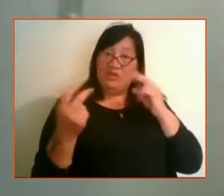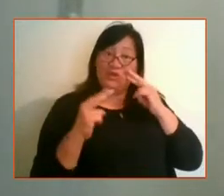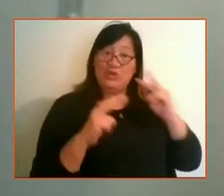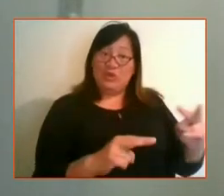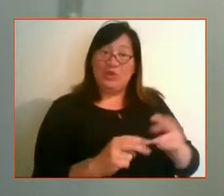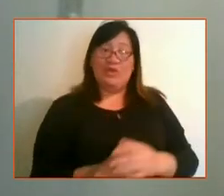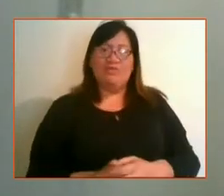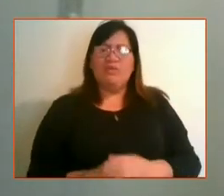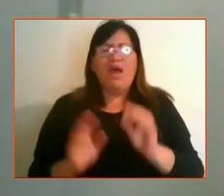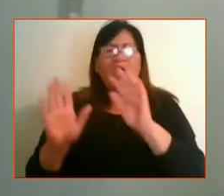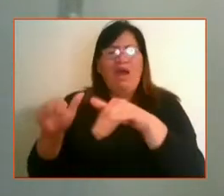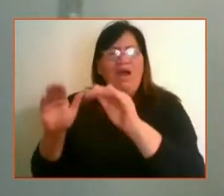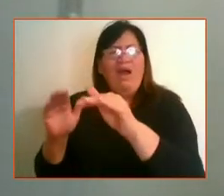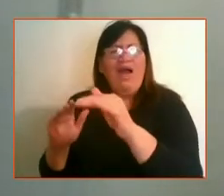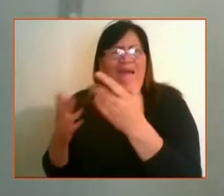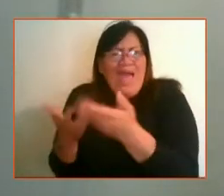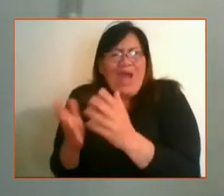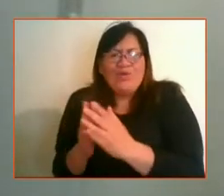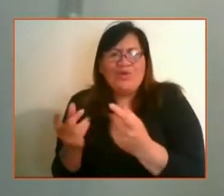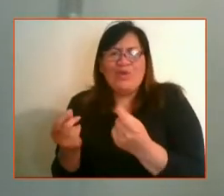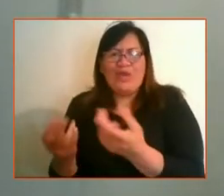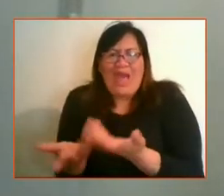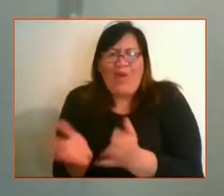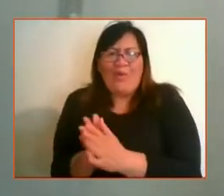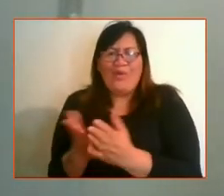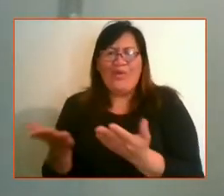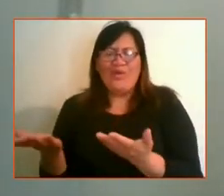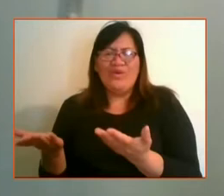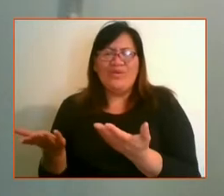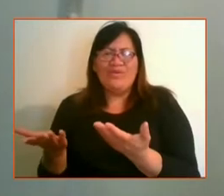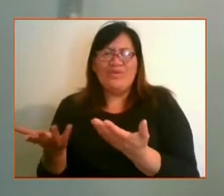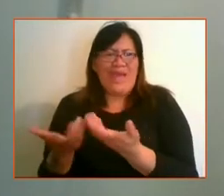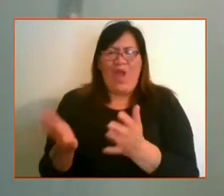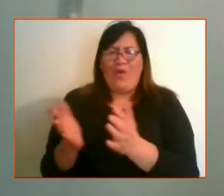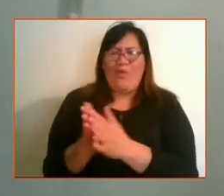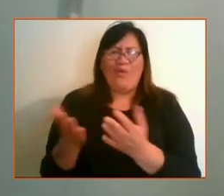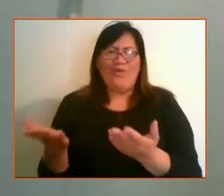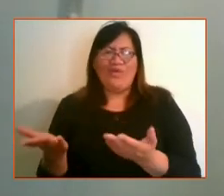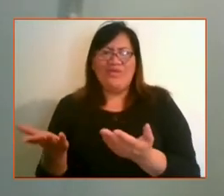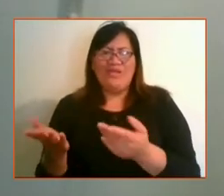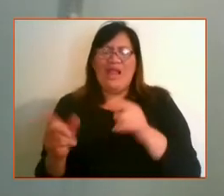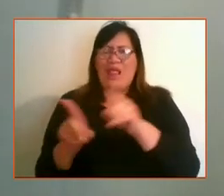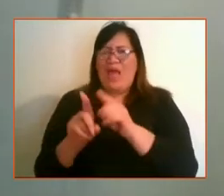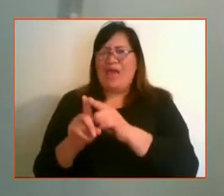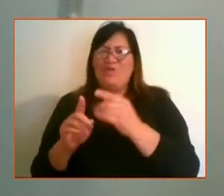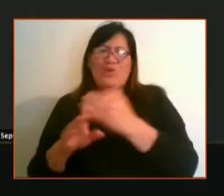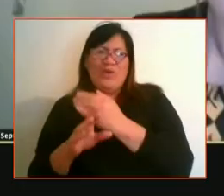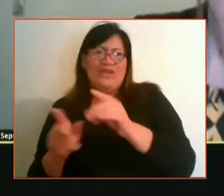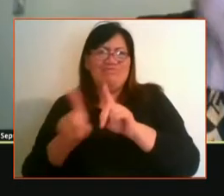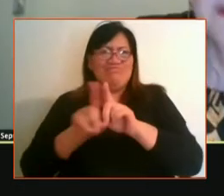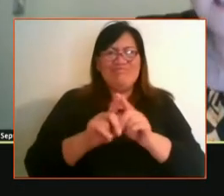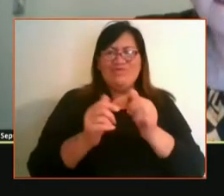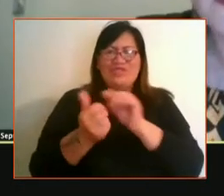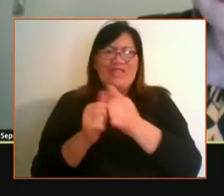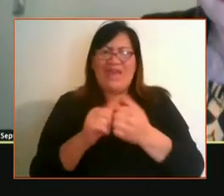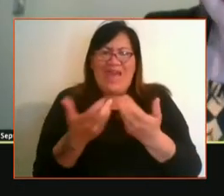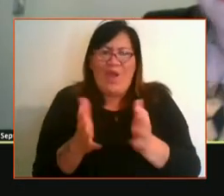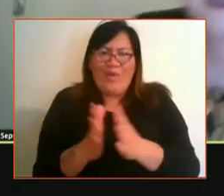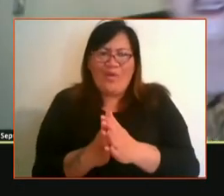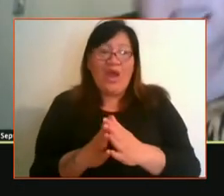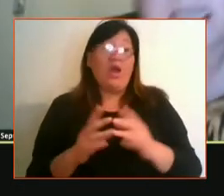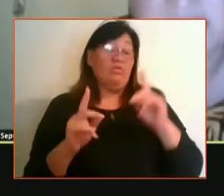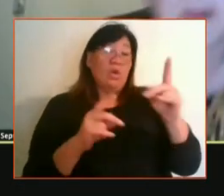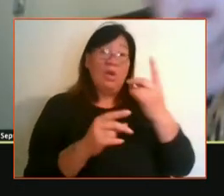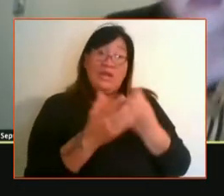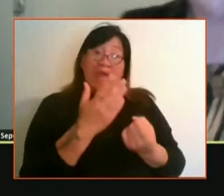see. How do we do this then, Minister? How do we get that cooperation going? The cooperation's already happening.